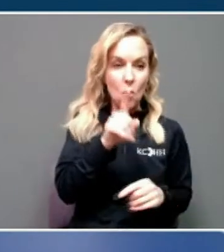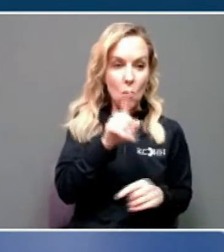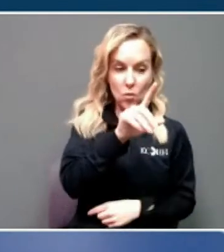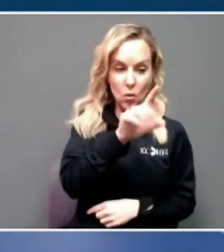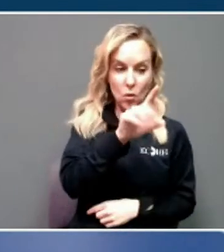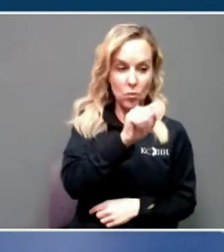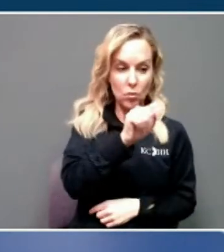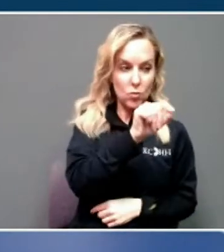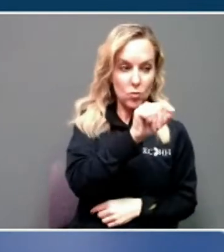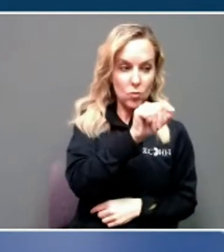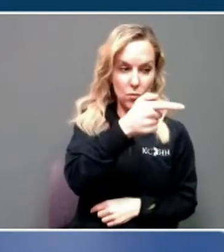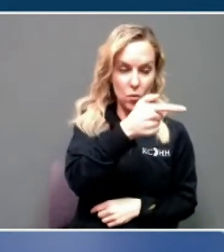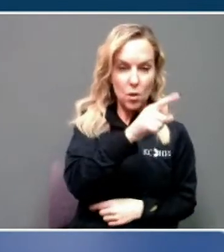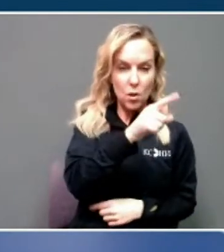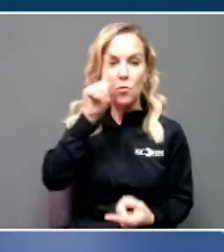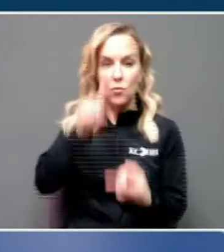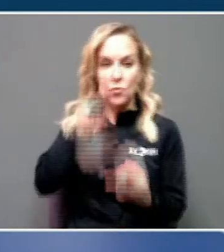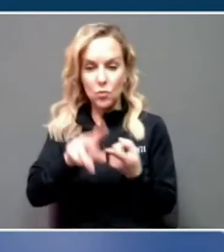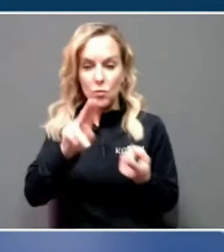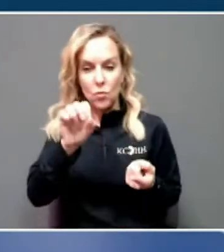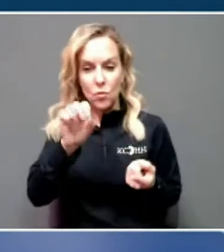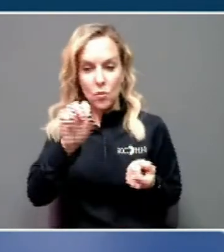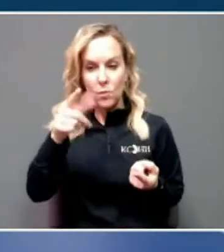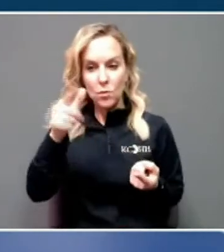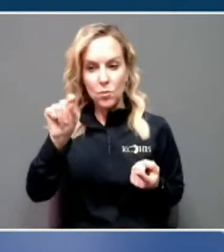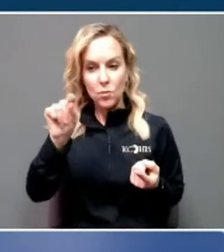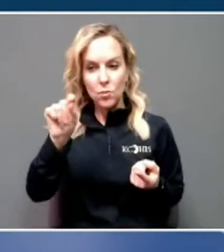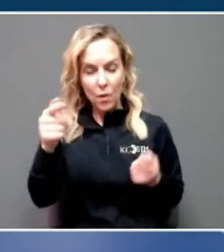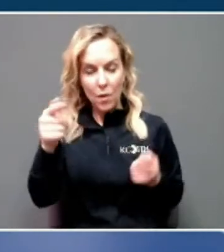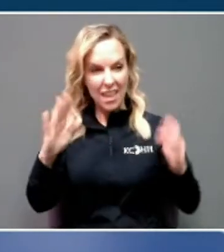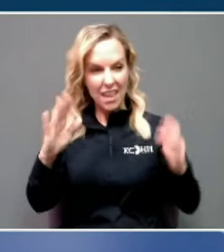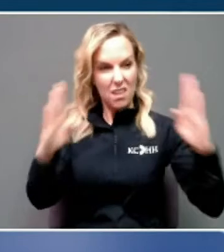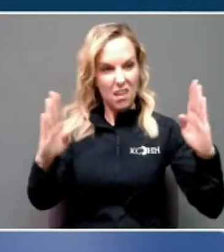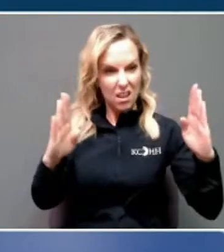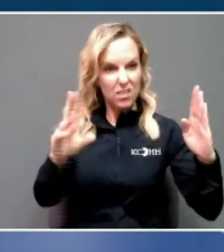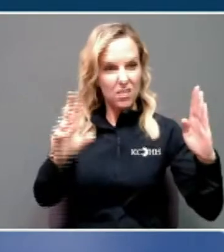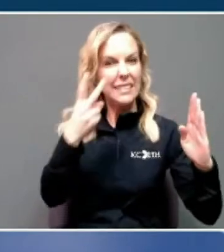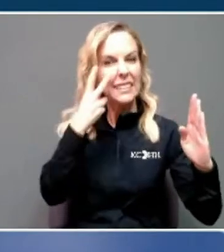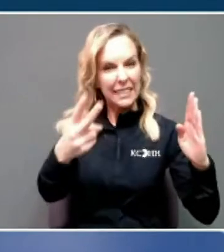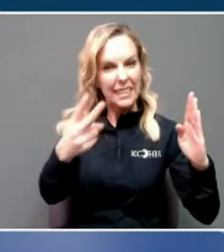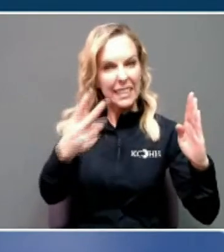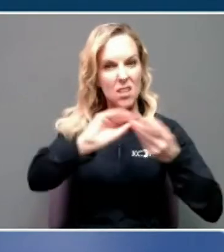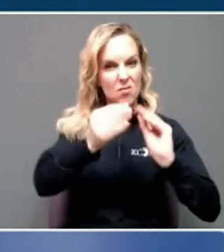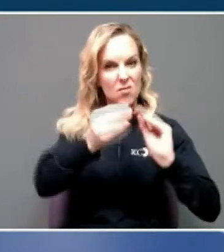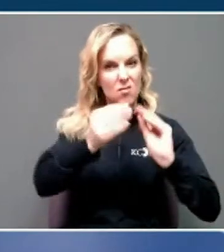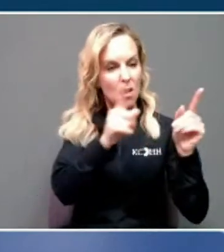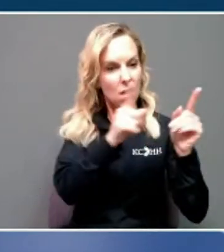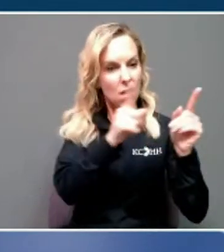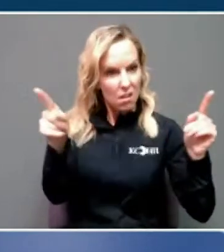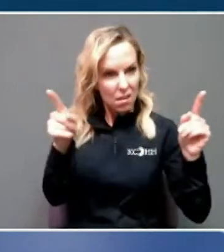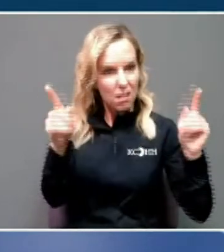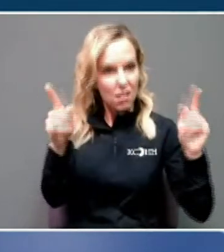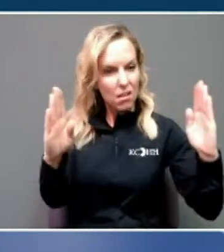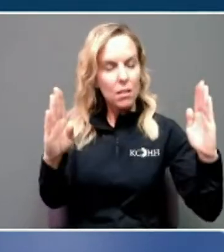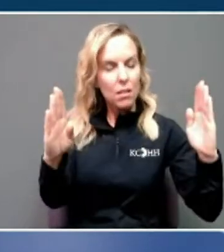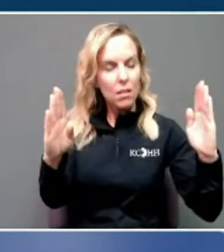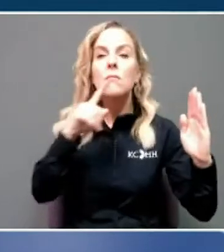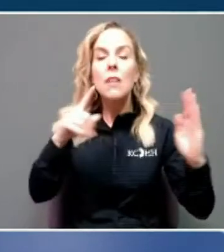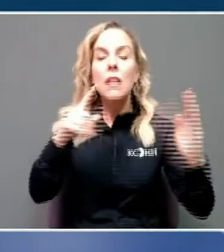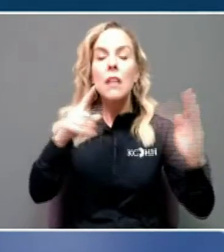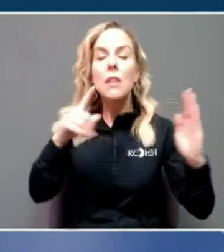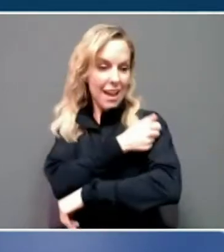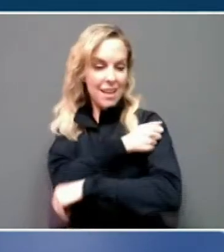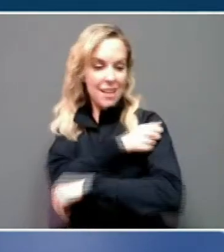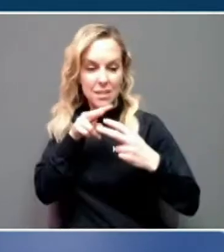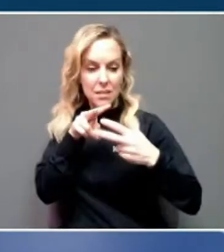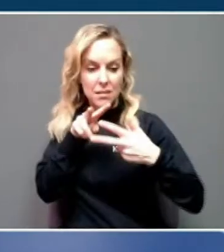November 2021, and the chart speaks for itself. While the vaccine provides incredible protection, the